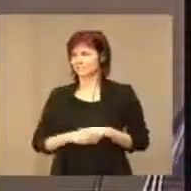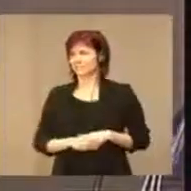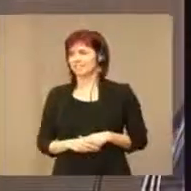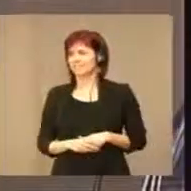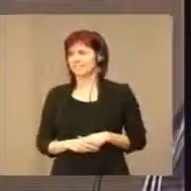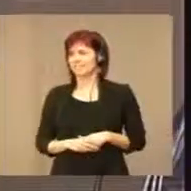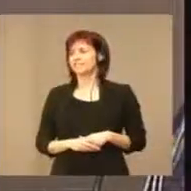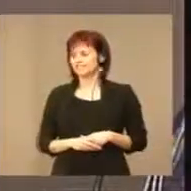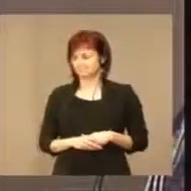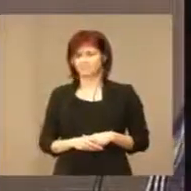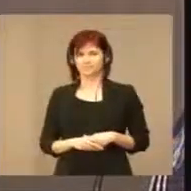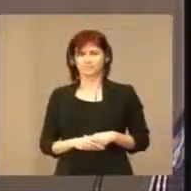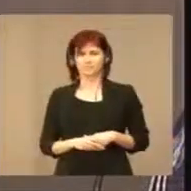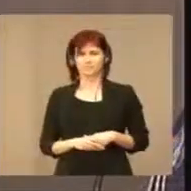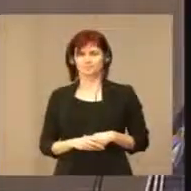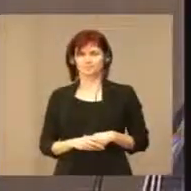the program.